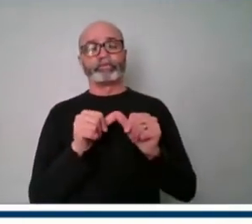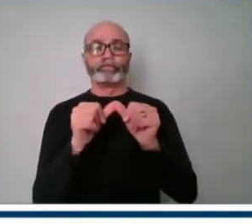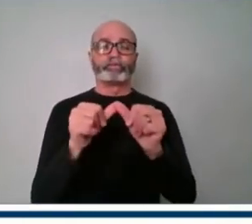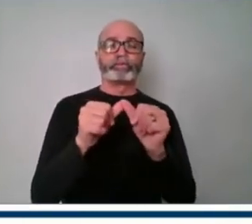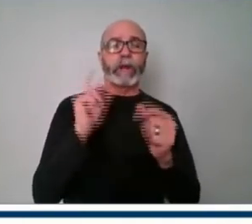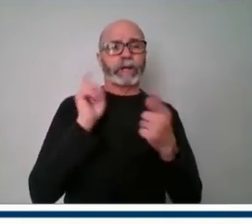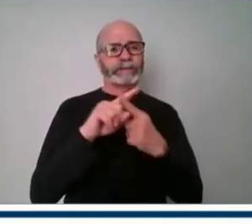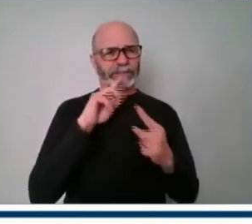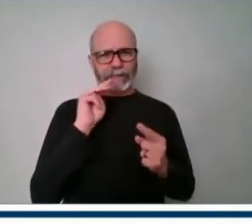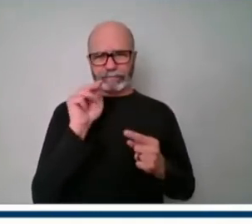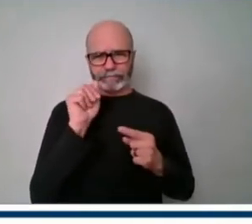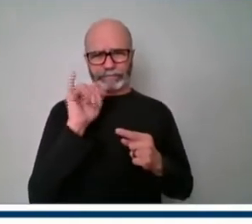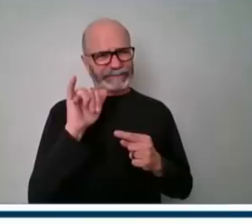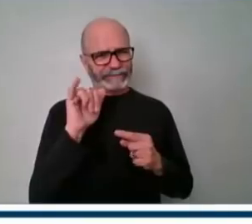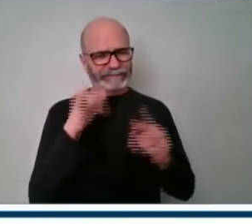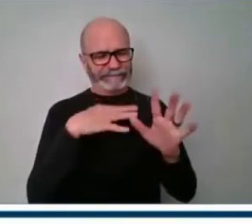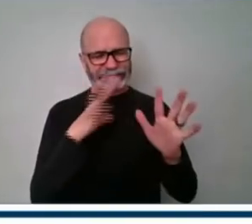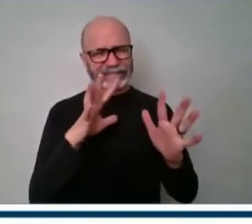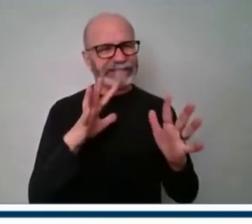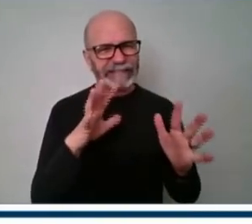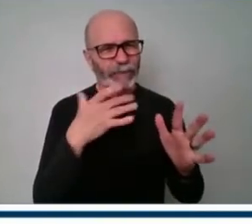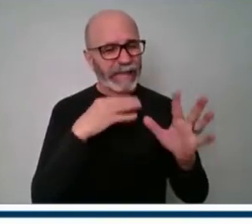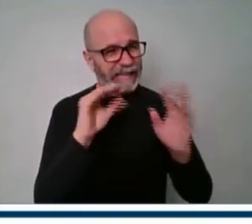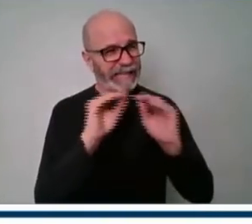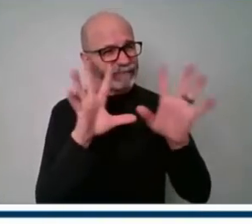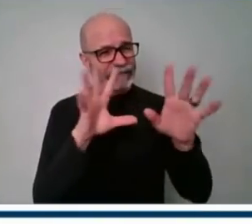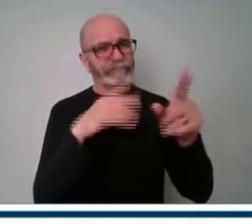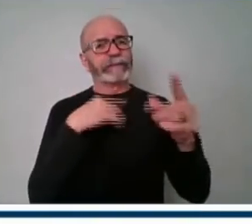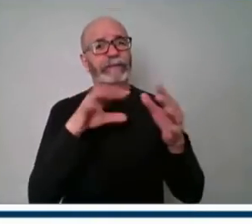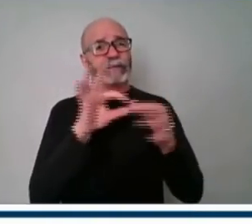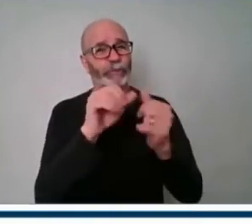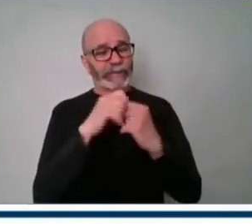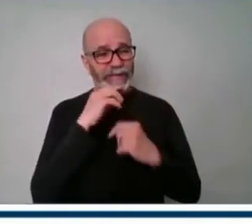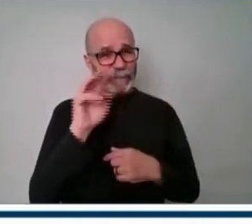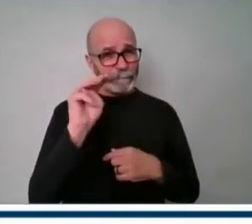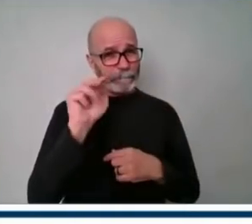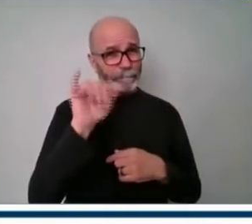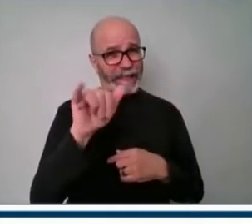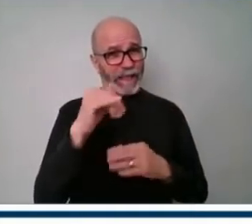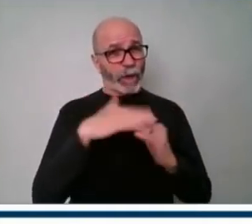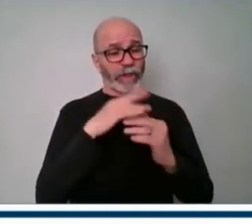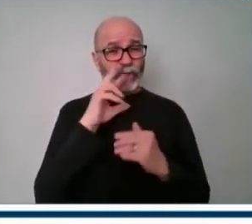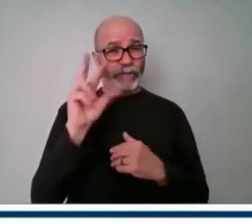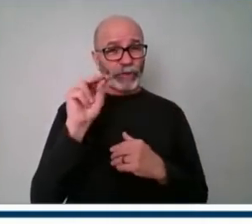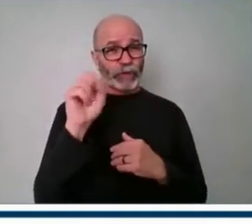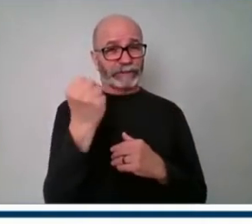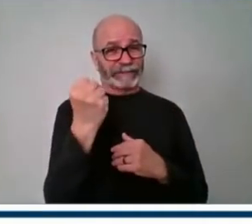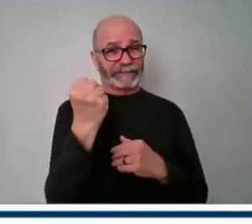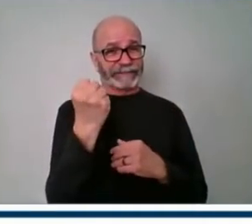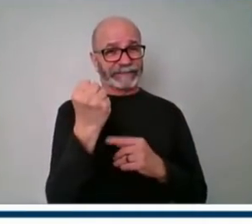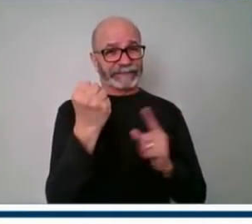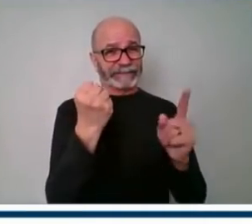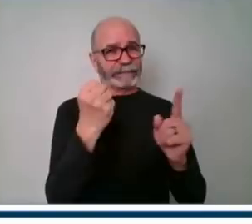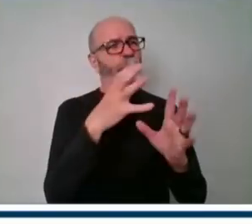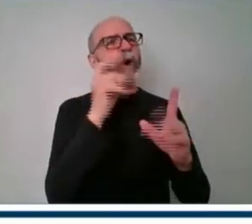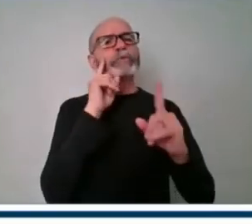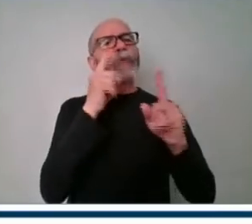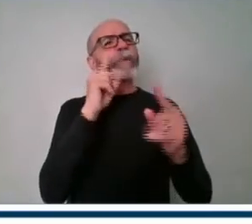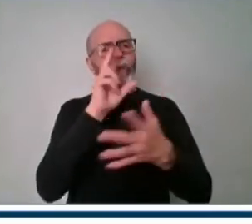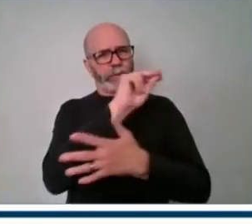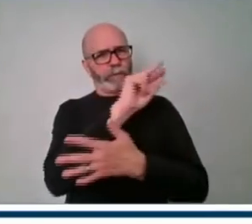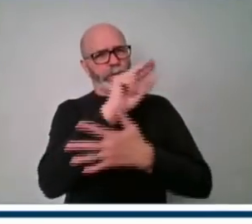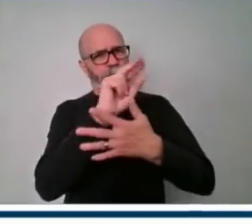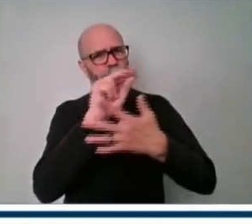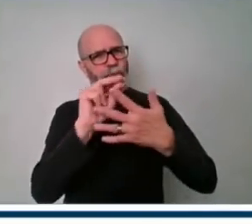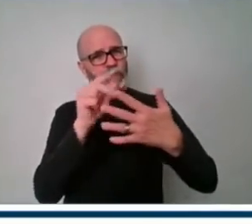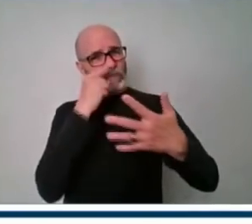right. Can you give us a more detailed breakdown of the age markers that you want to be hitting and when? You'll see that